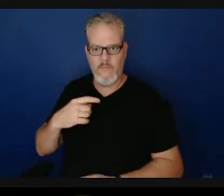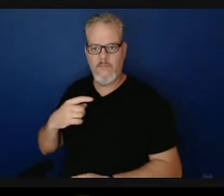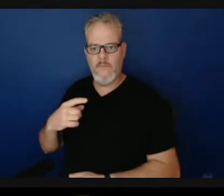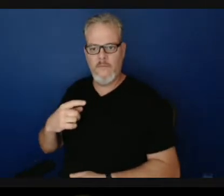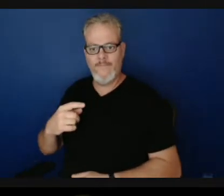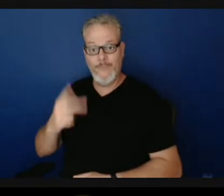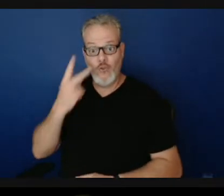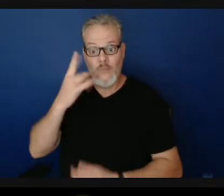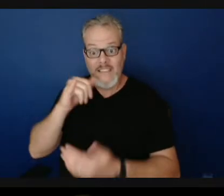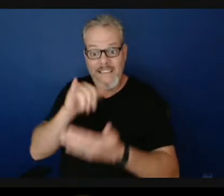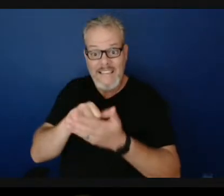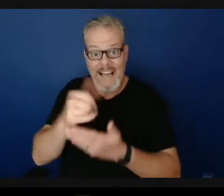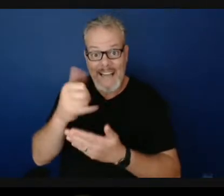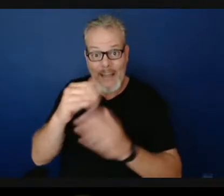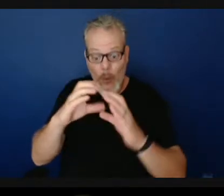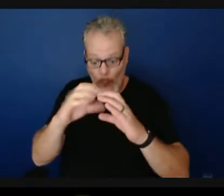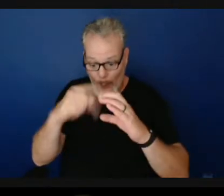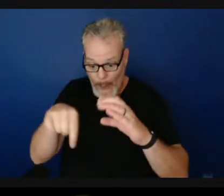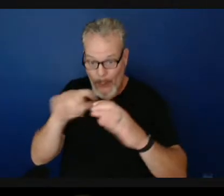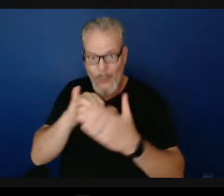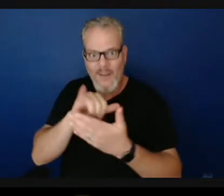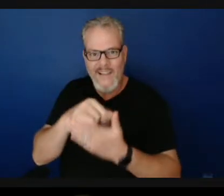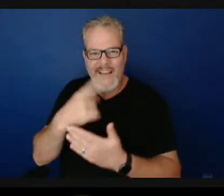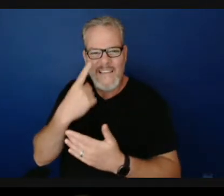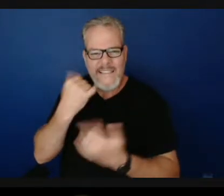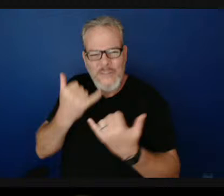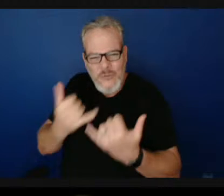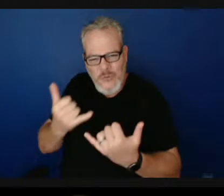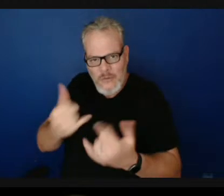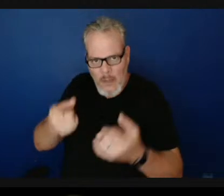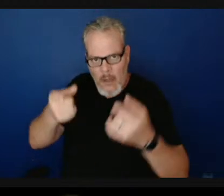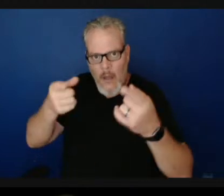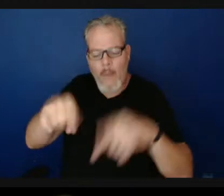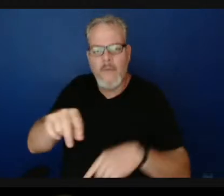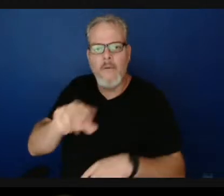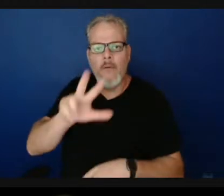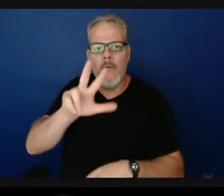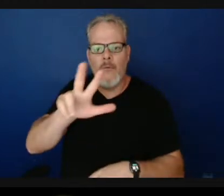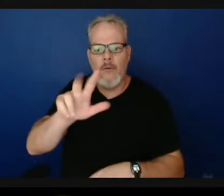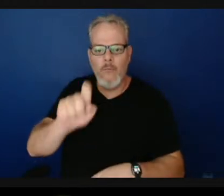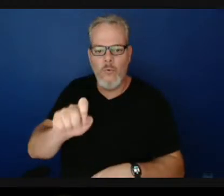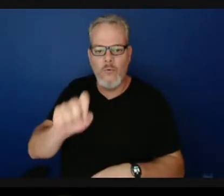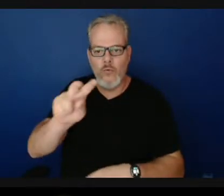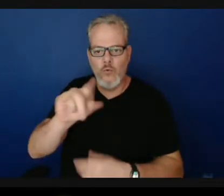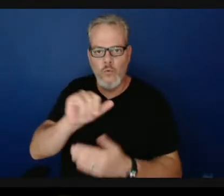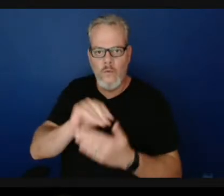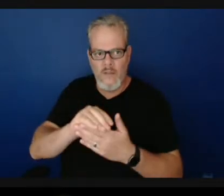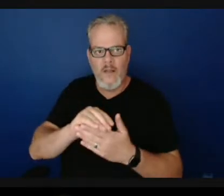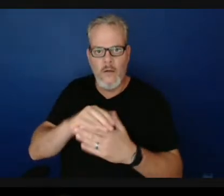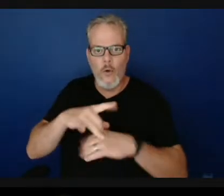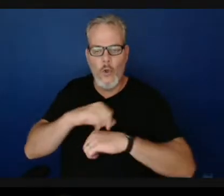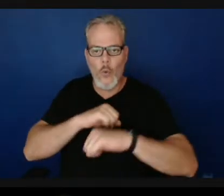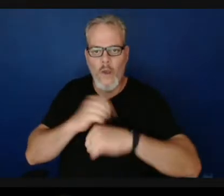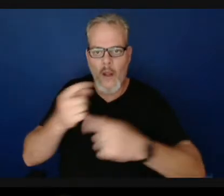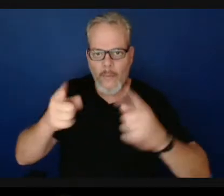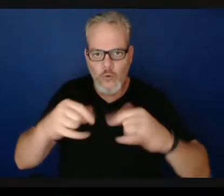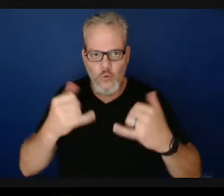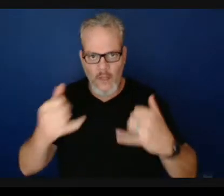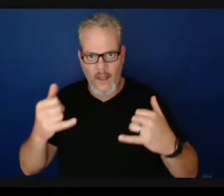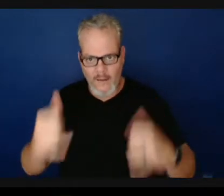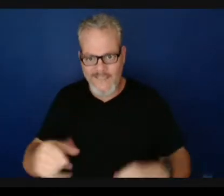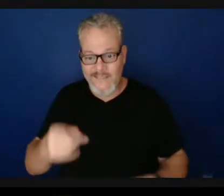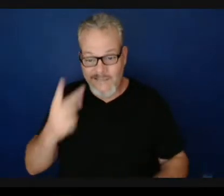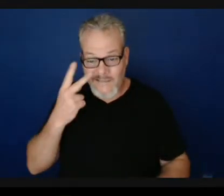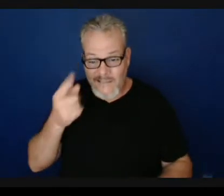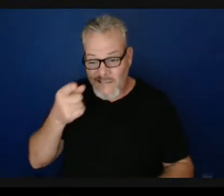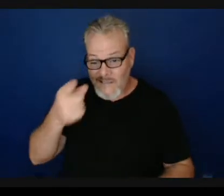have this magnitude 3 earthquake occurring today on the south flank. So we did see that prior to this whole eruption, the build up